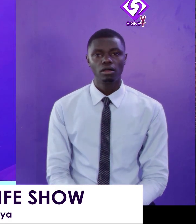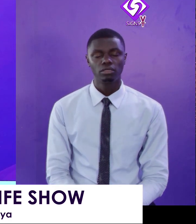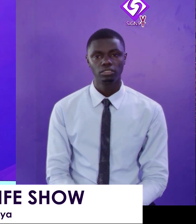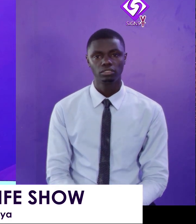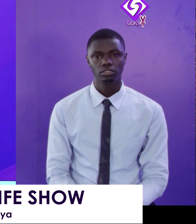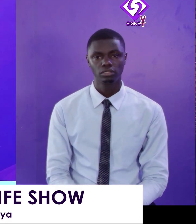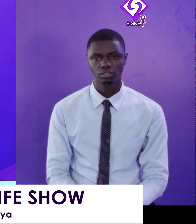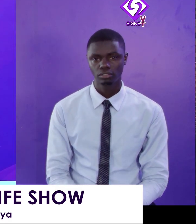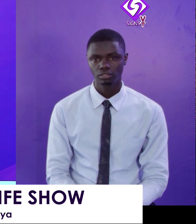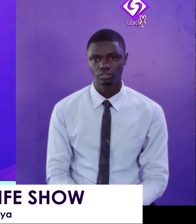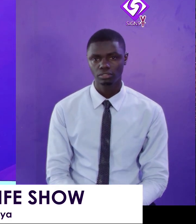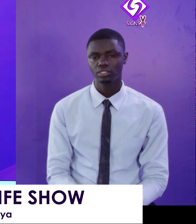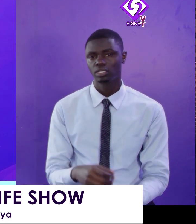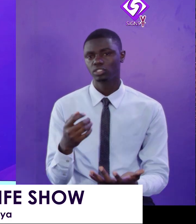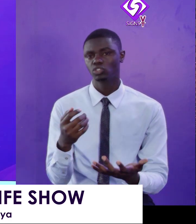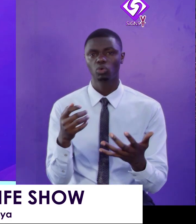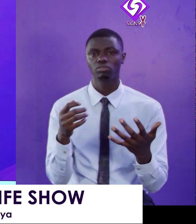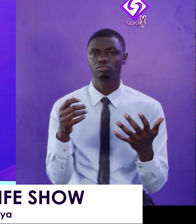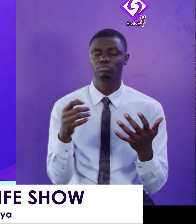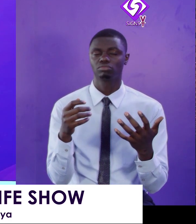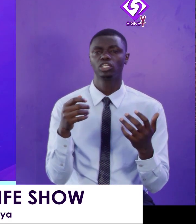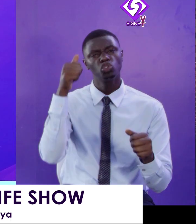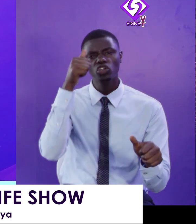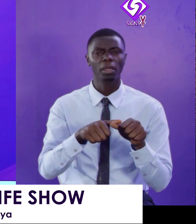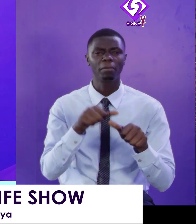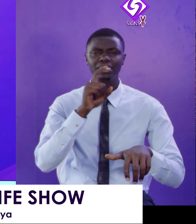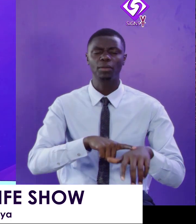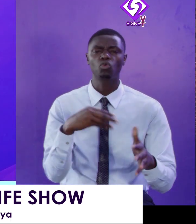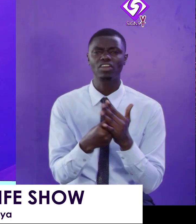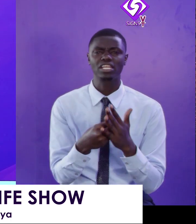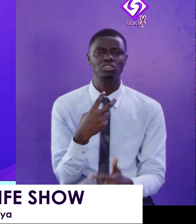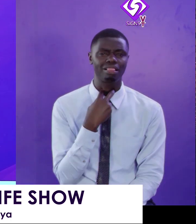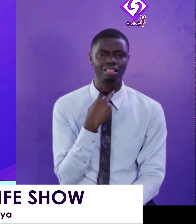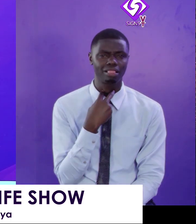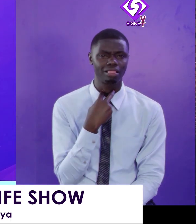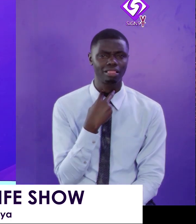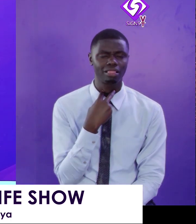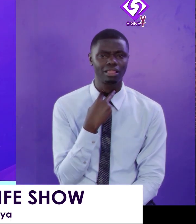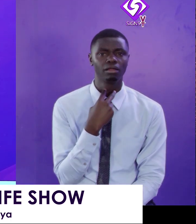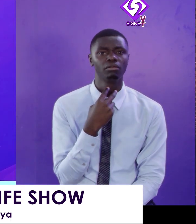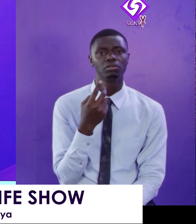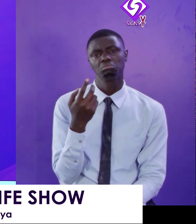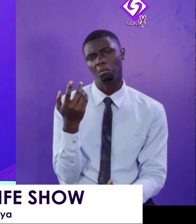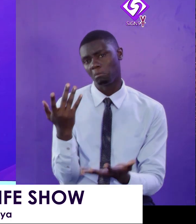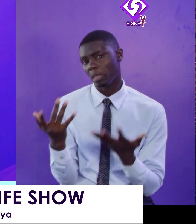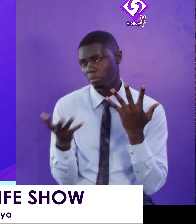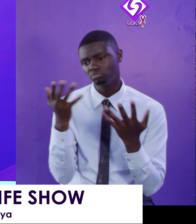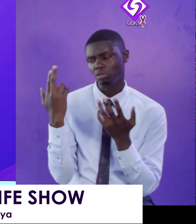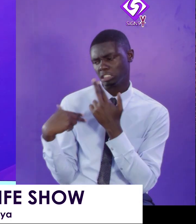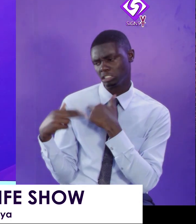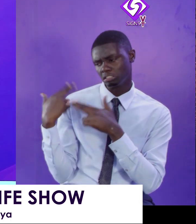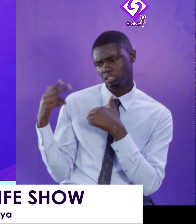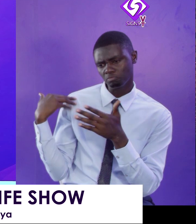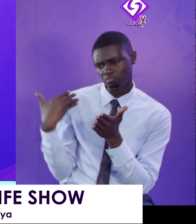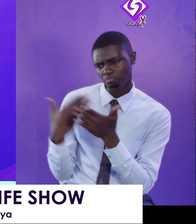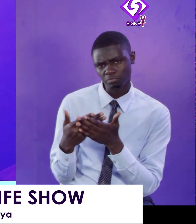hit by financial stagnation? There must have been a point, and this may come from histories, where